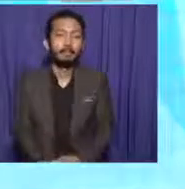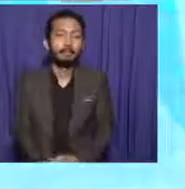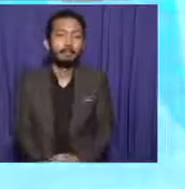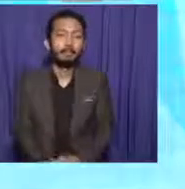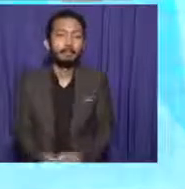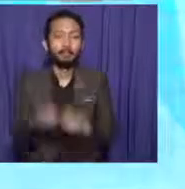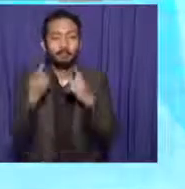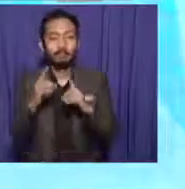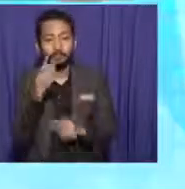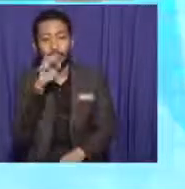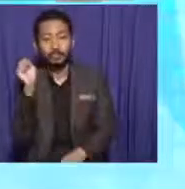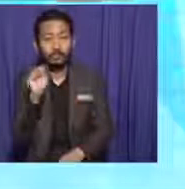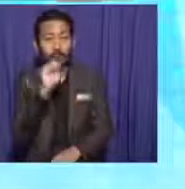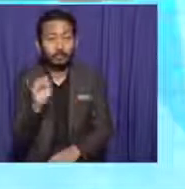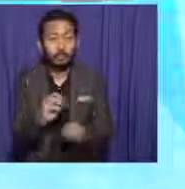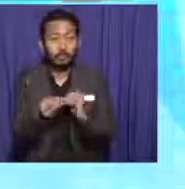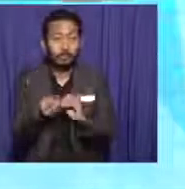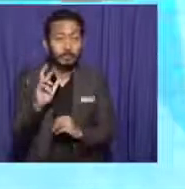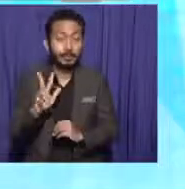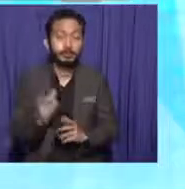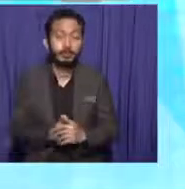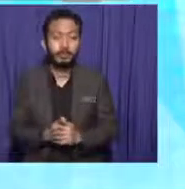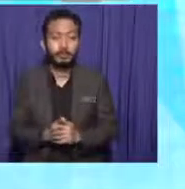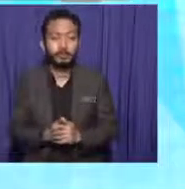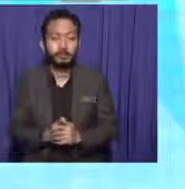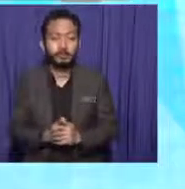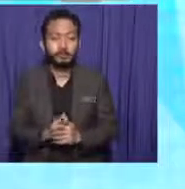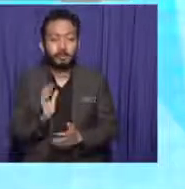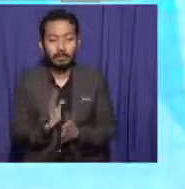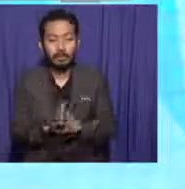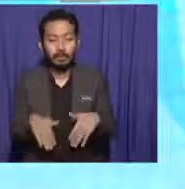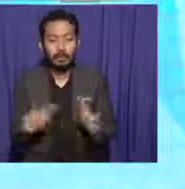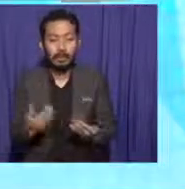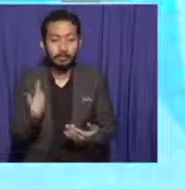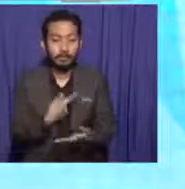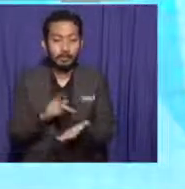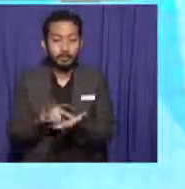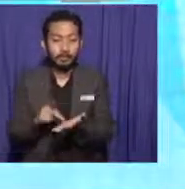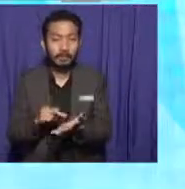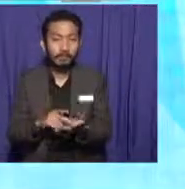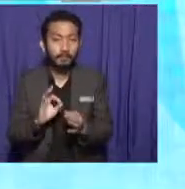The answer for question number 3. Here is how we calculate the frequency.